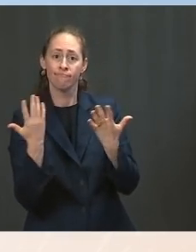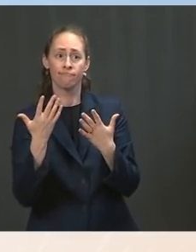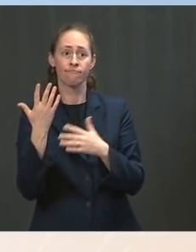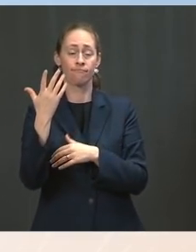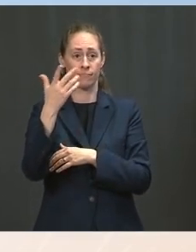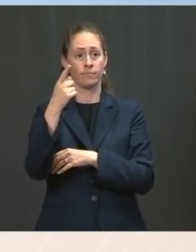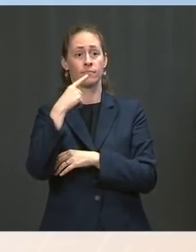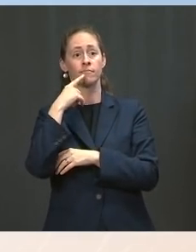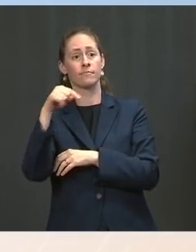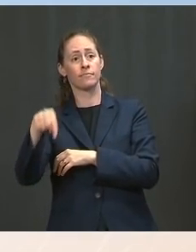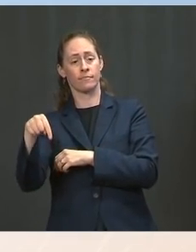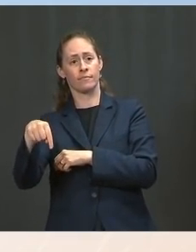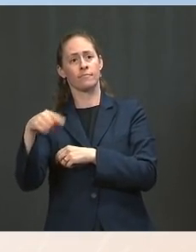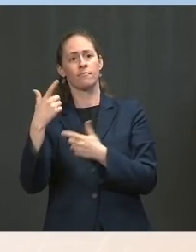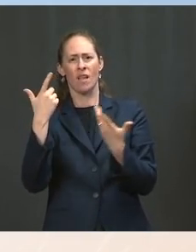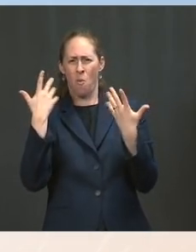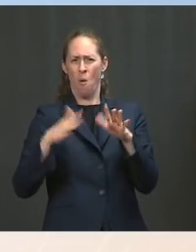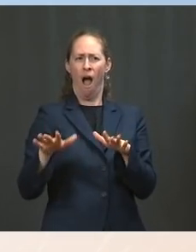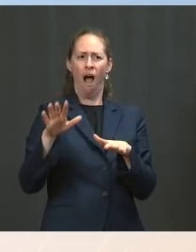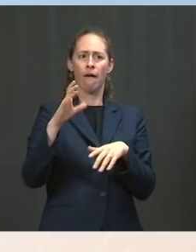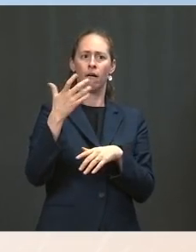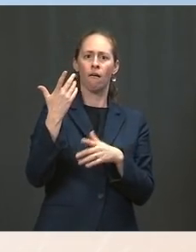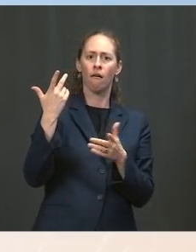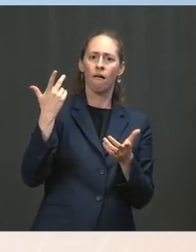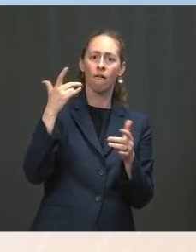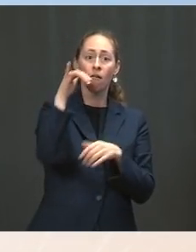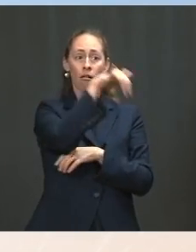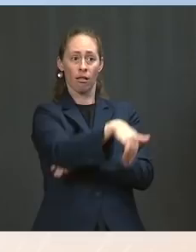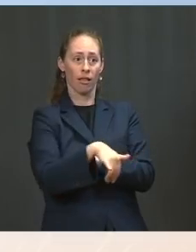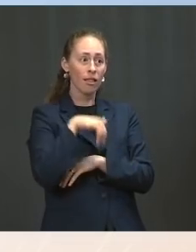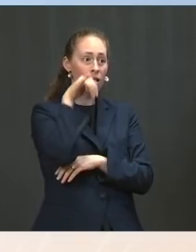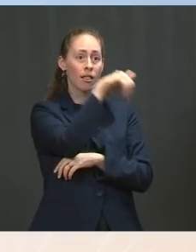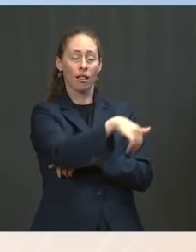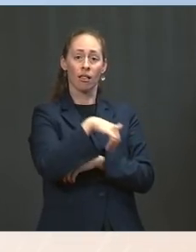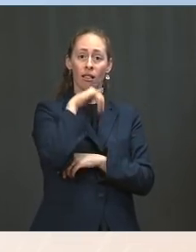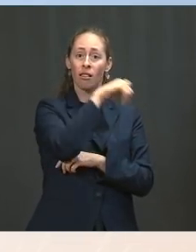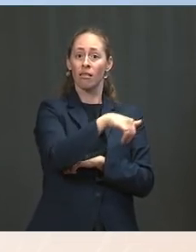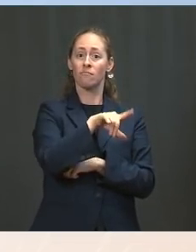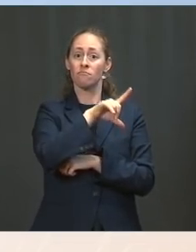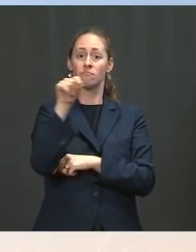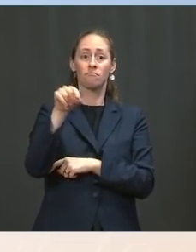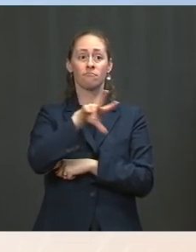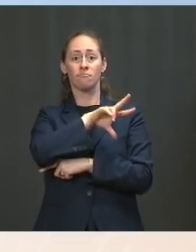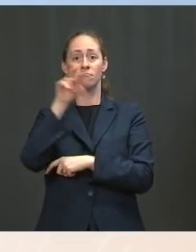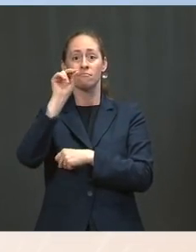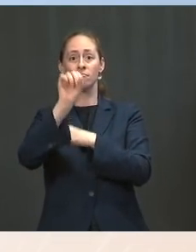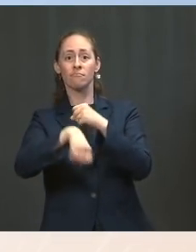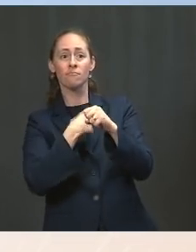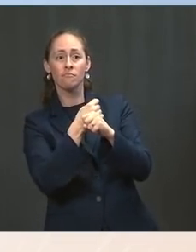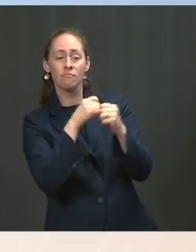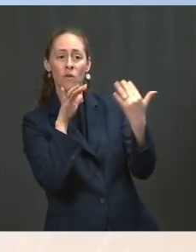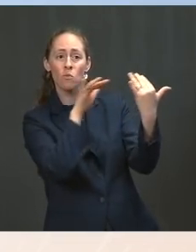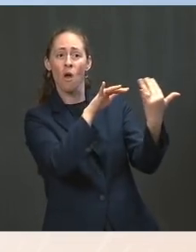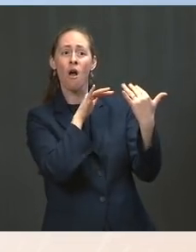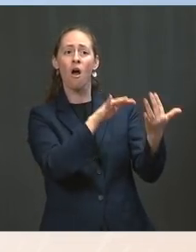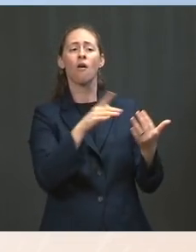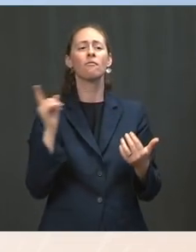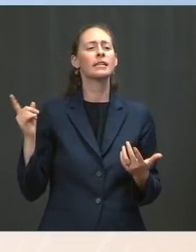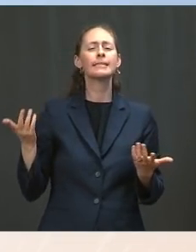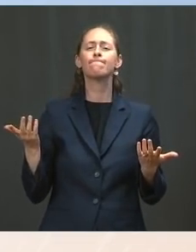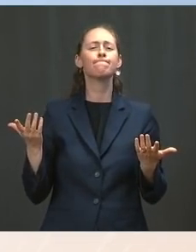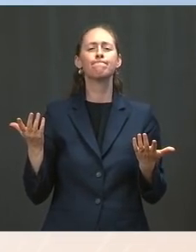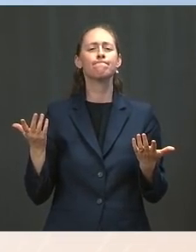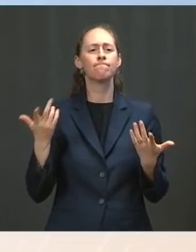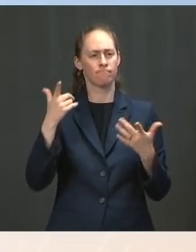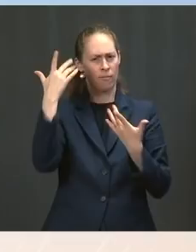of American military deployment in the middle of another country's civil war. And in his speech in April, and in his speech in July, and in